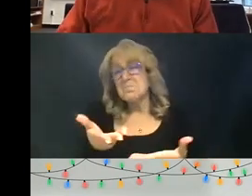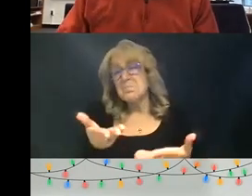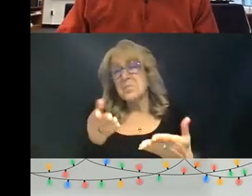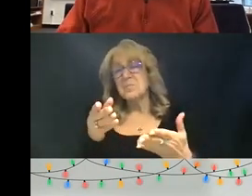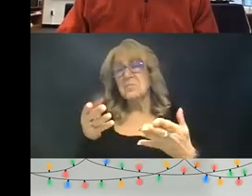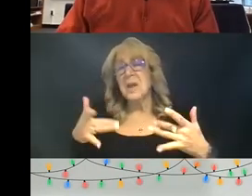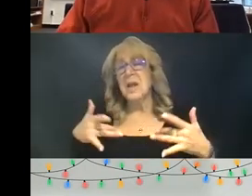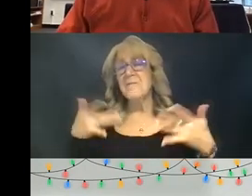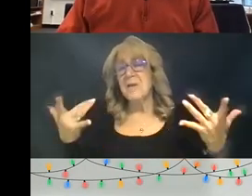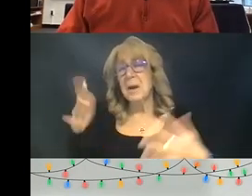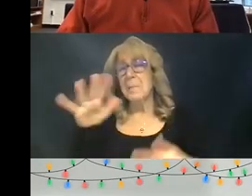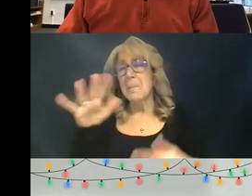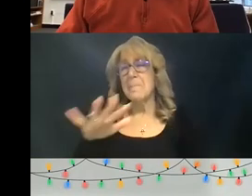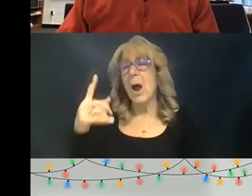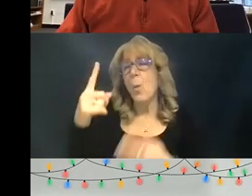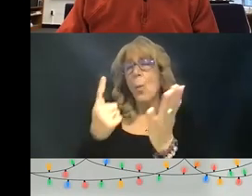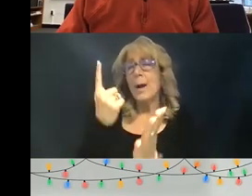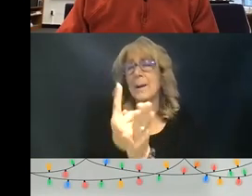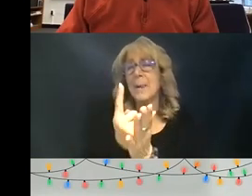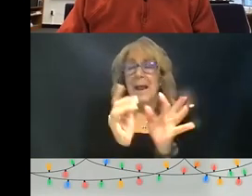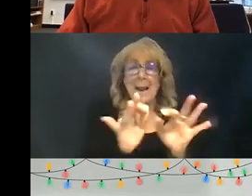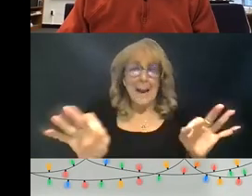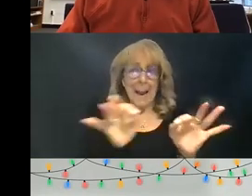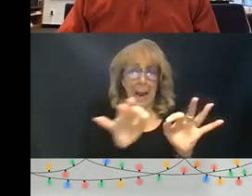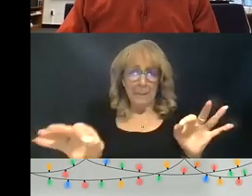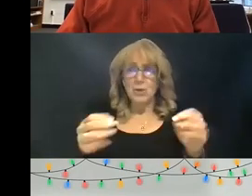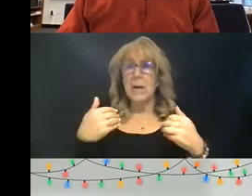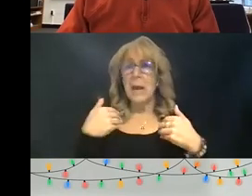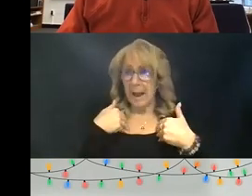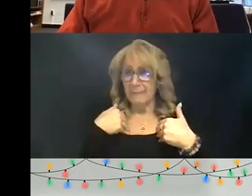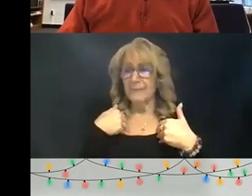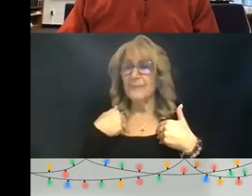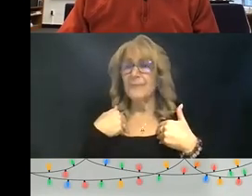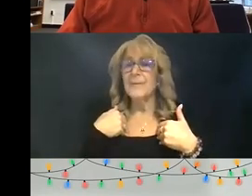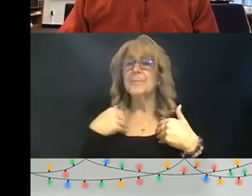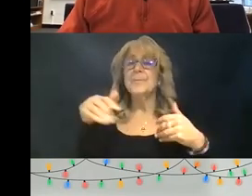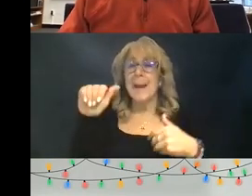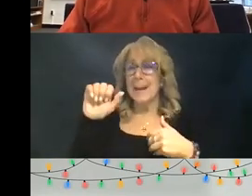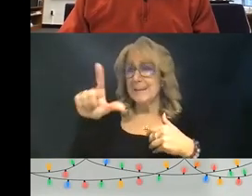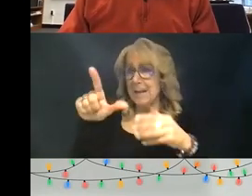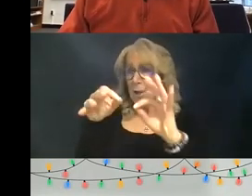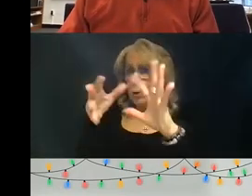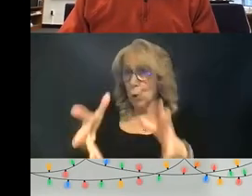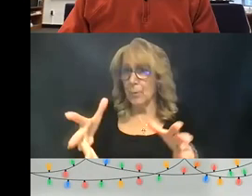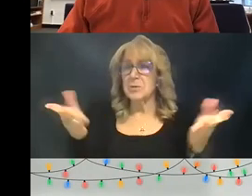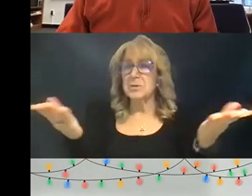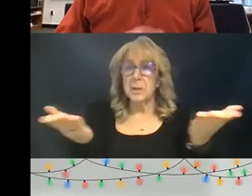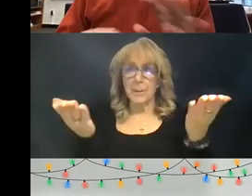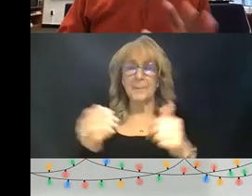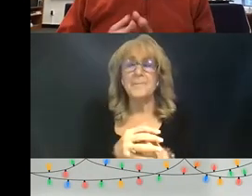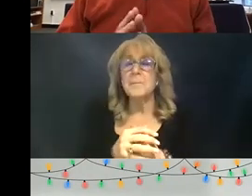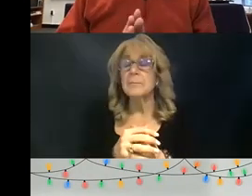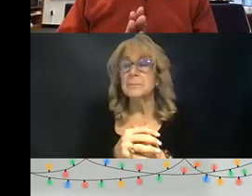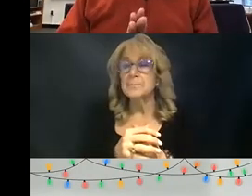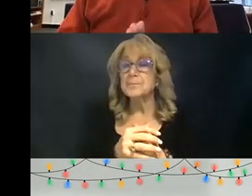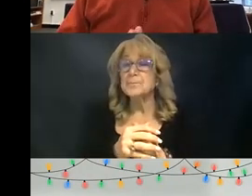hour. Closed captioning is available. American Sign Language interpreters are available, and